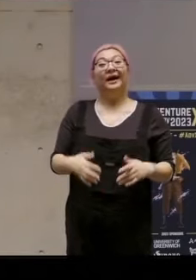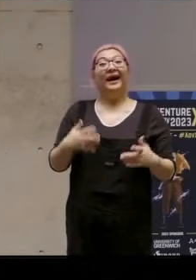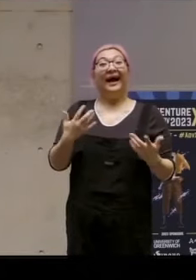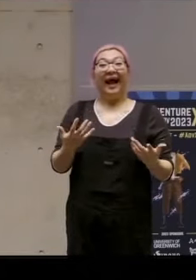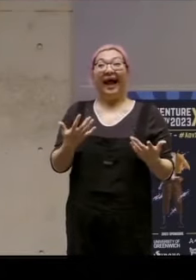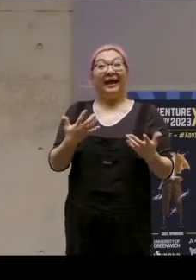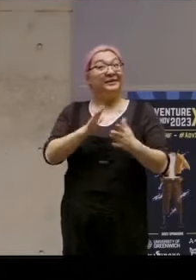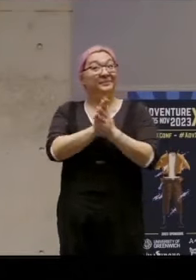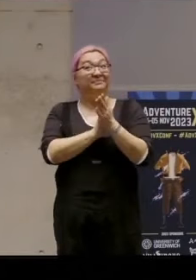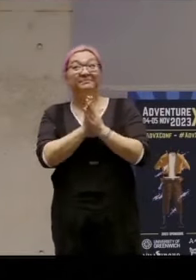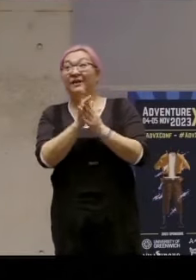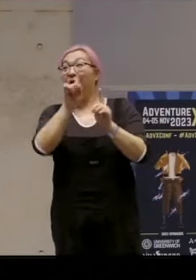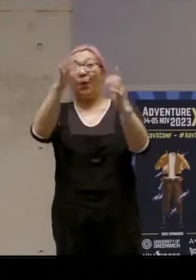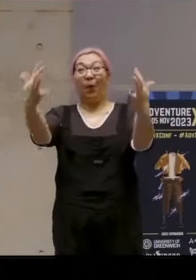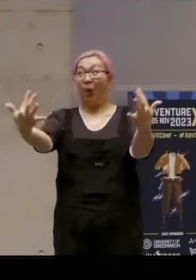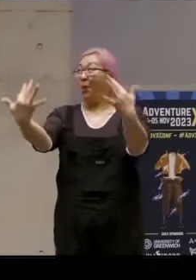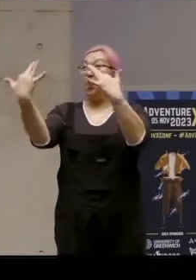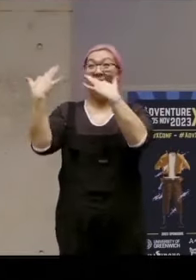continues.